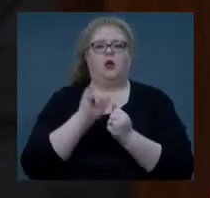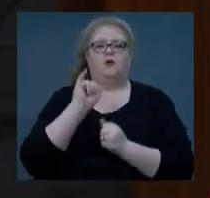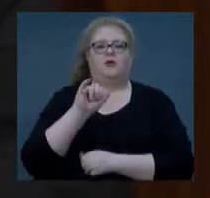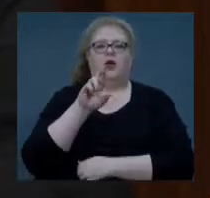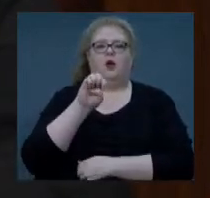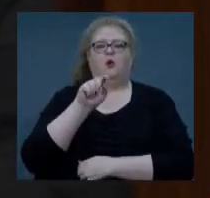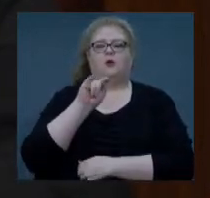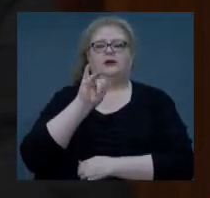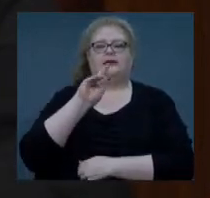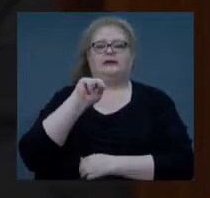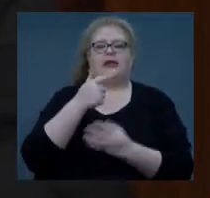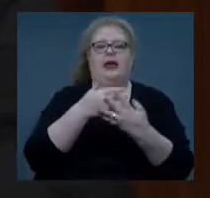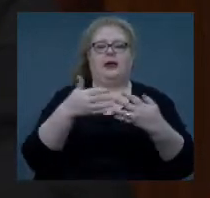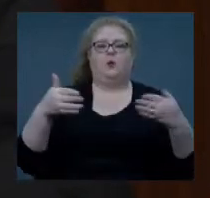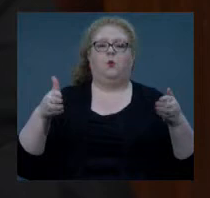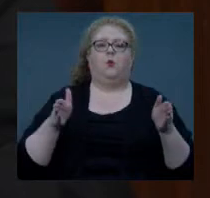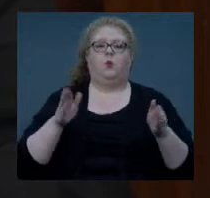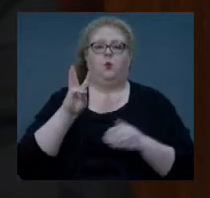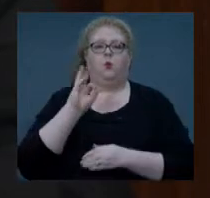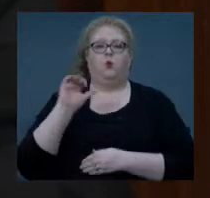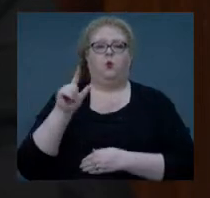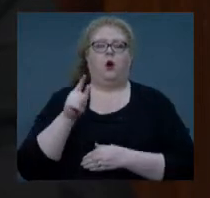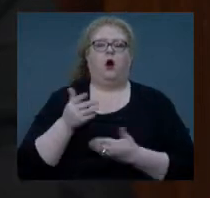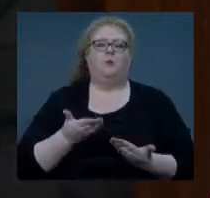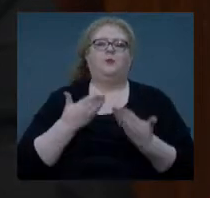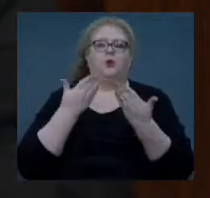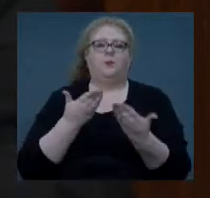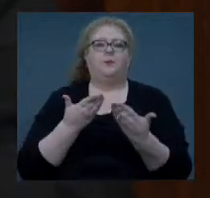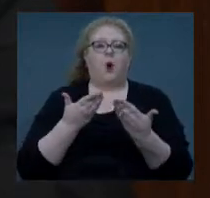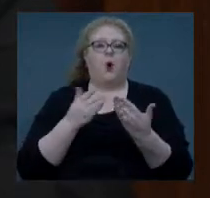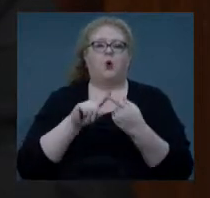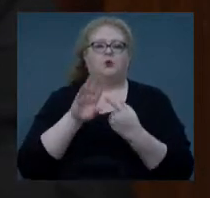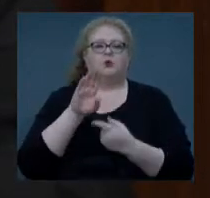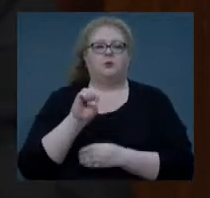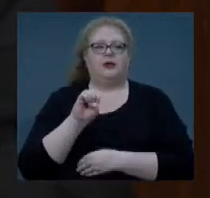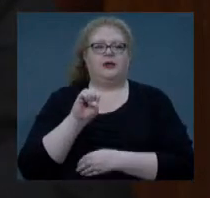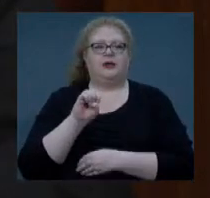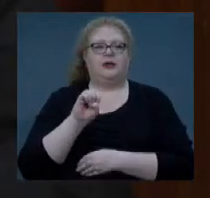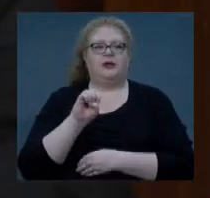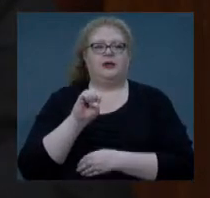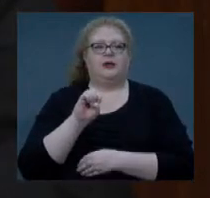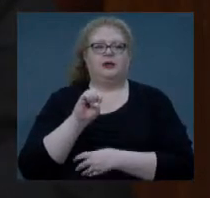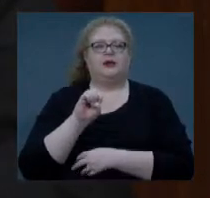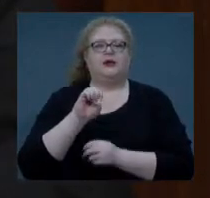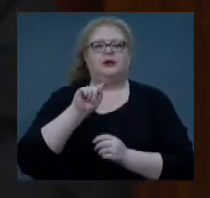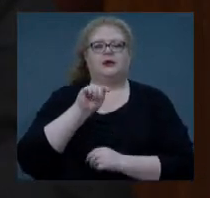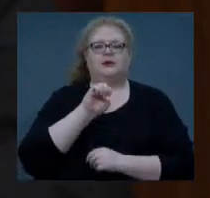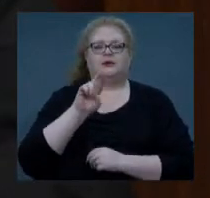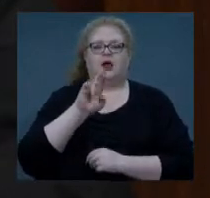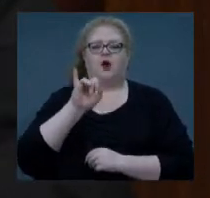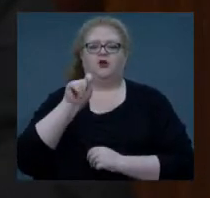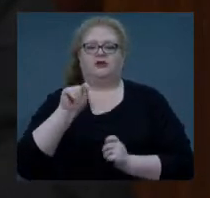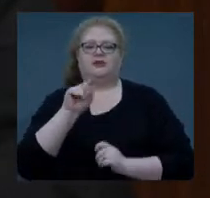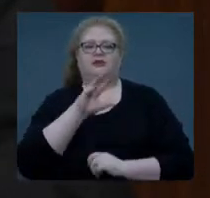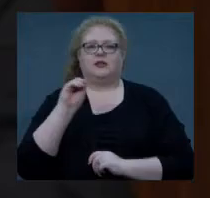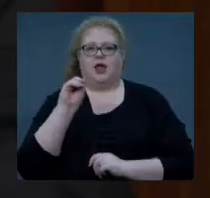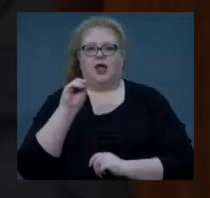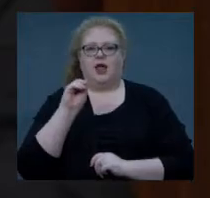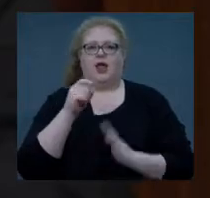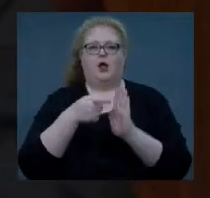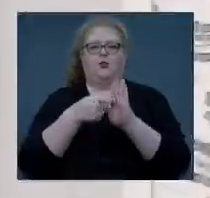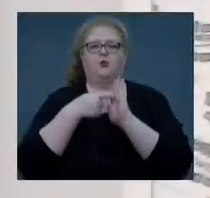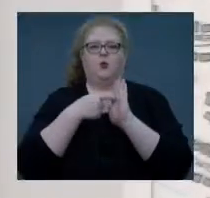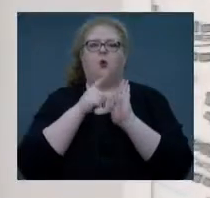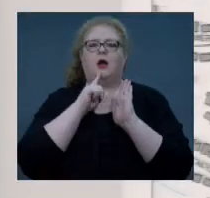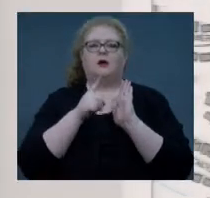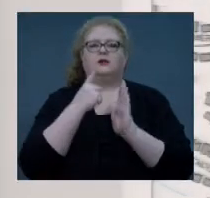walls. They are proposed to be terraced. The requirement is for there to